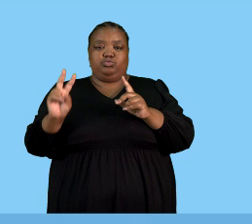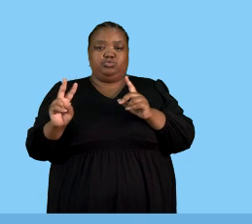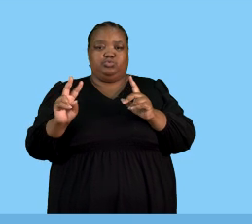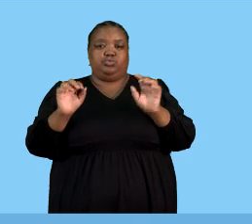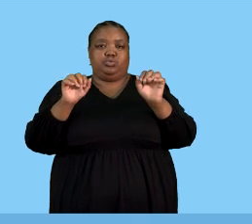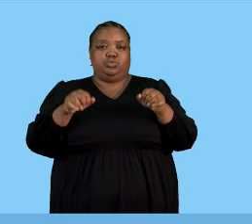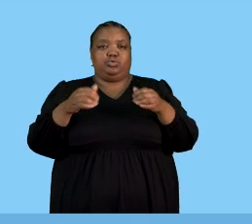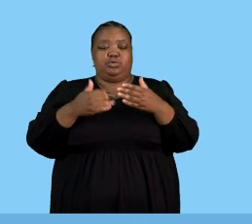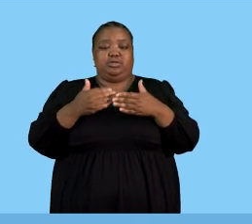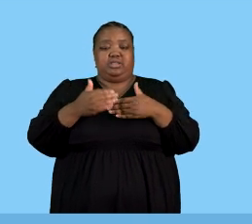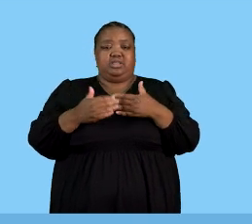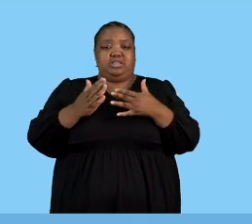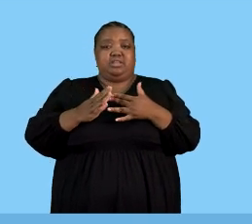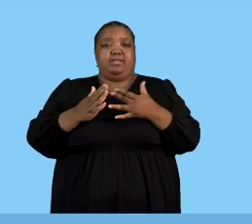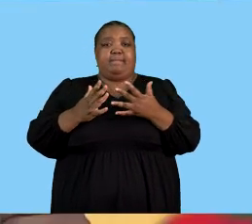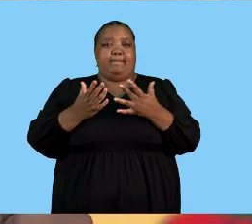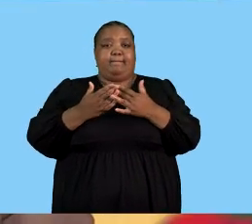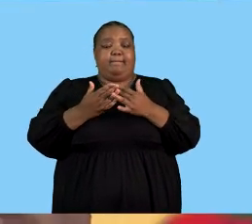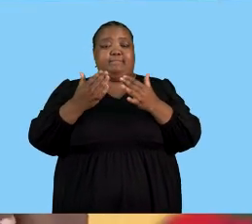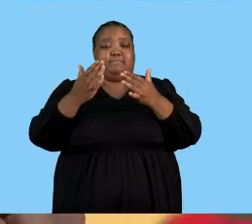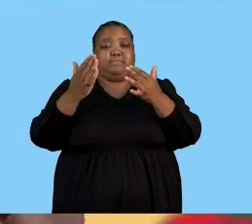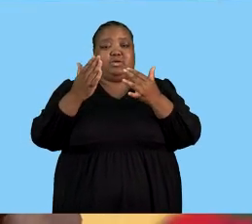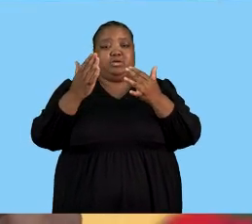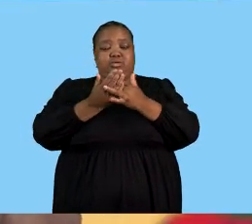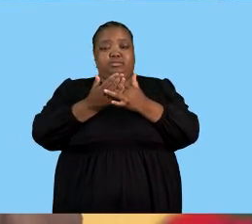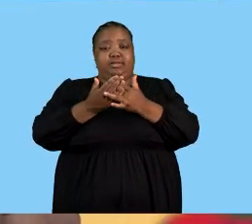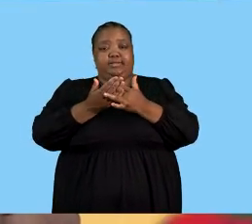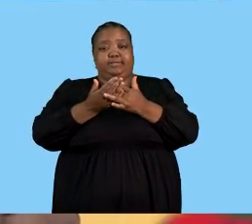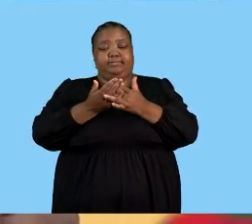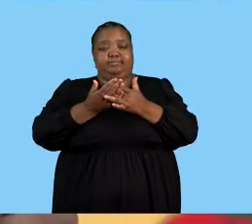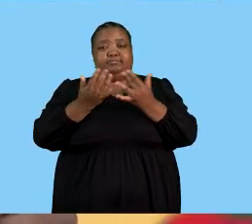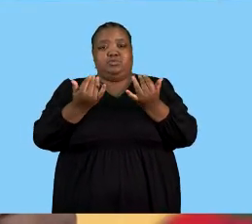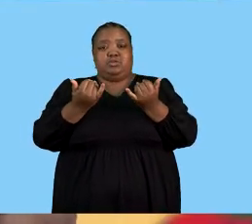the 2 as the coefficient. Before